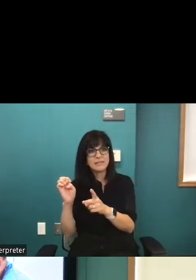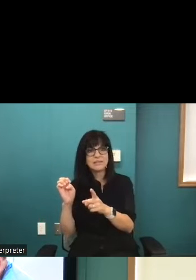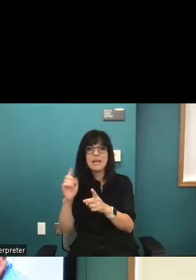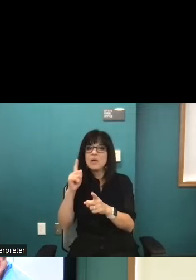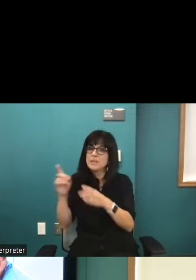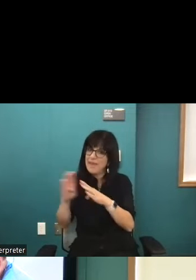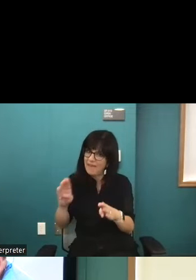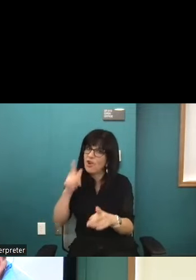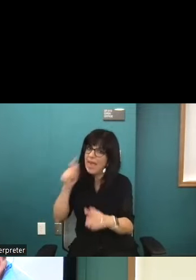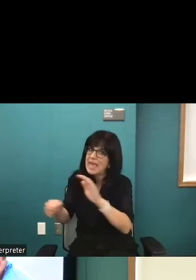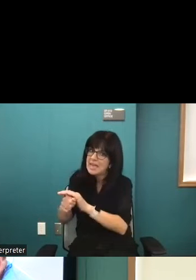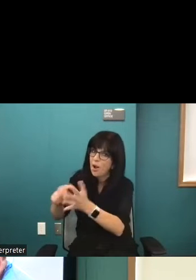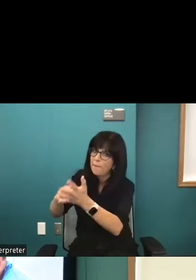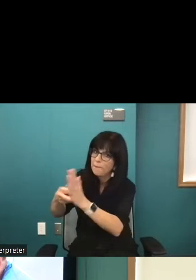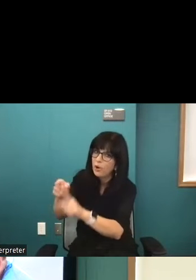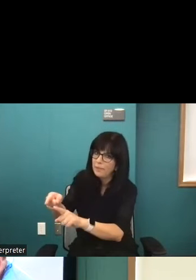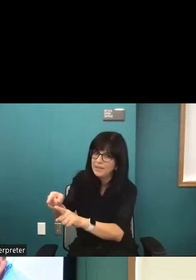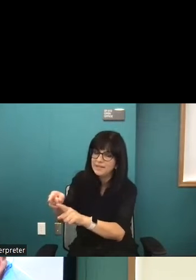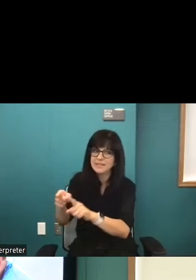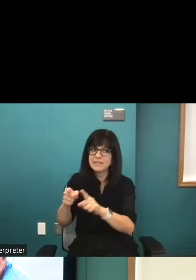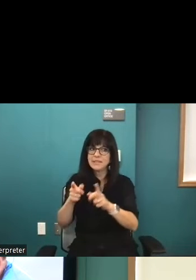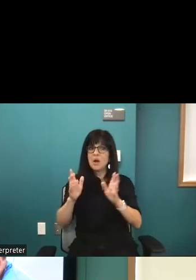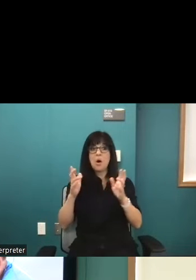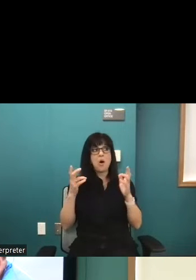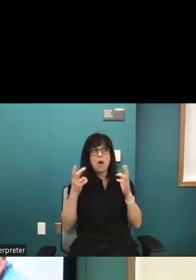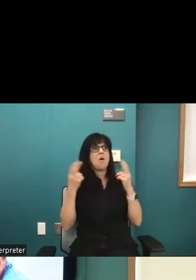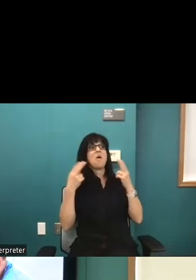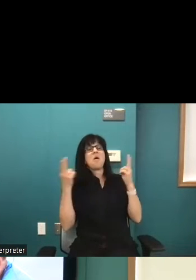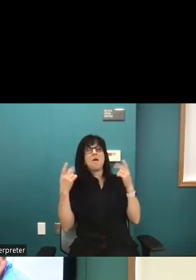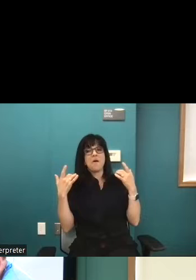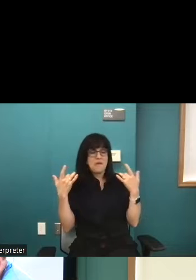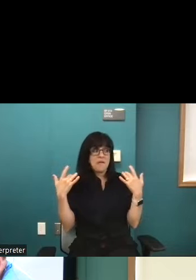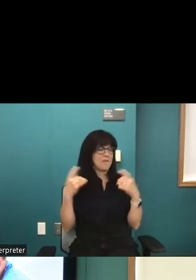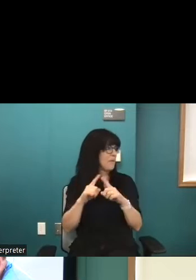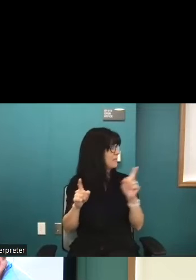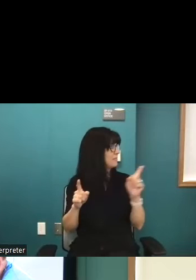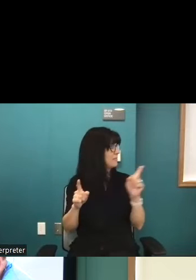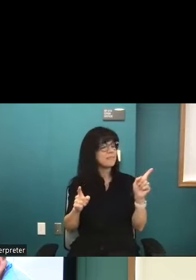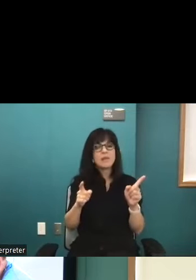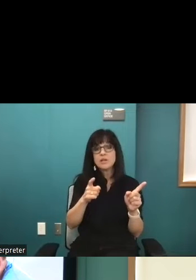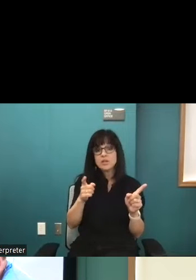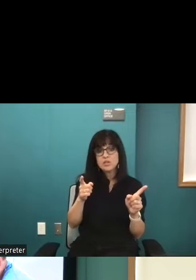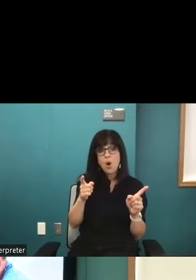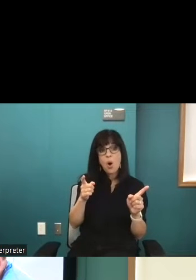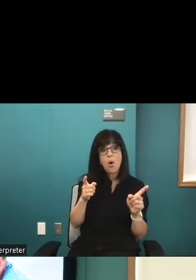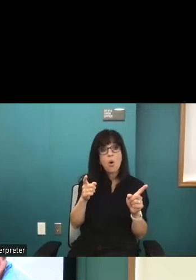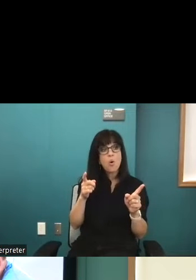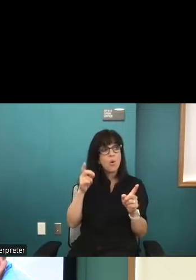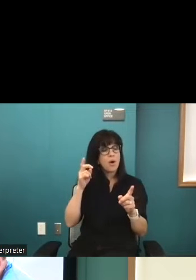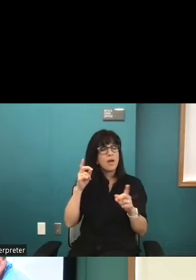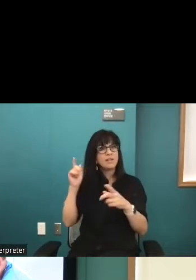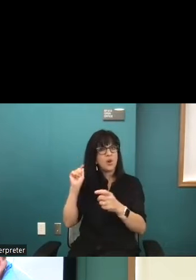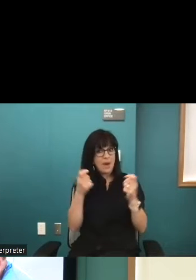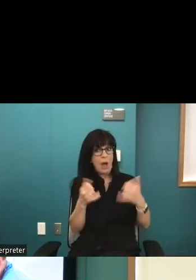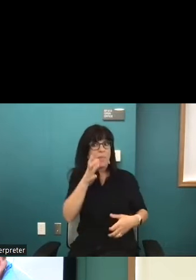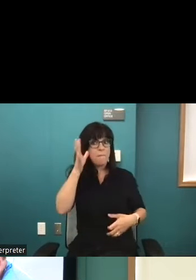back. We never found it. Oh. Well, I will say, like, taking off my professional hat for a minute,